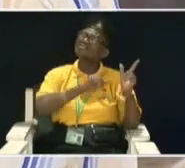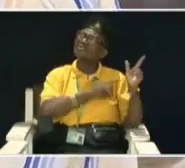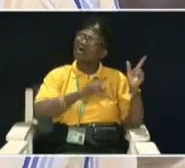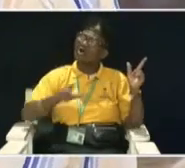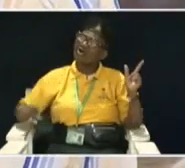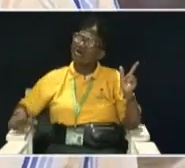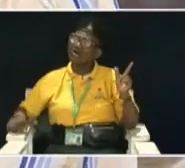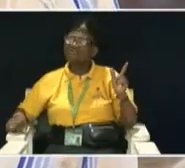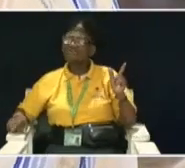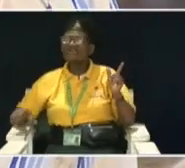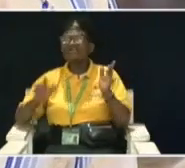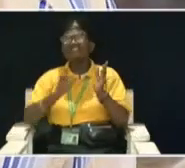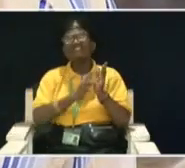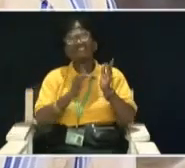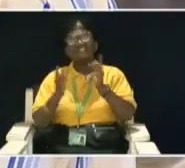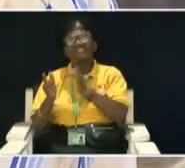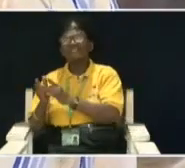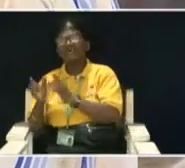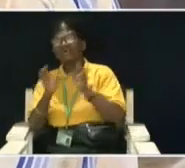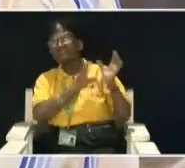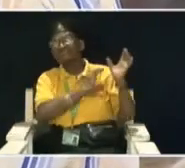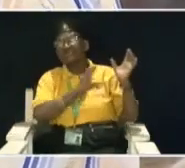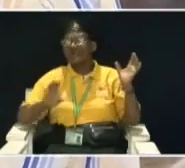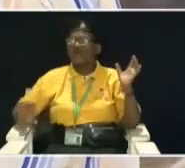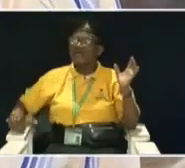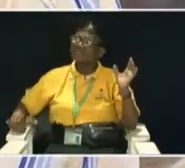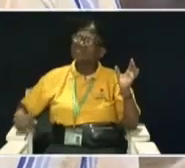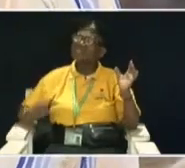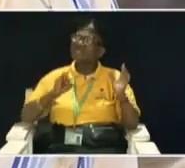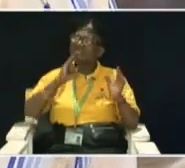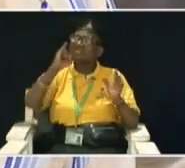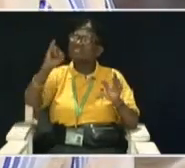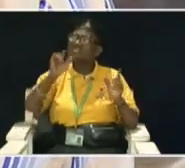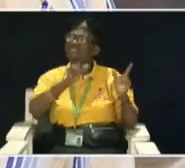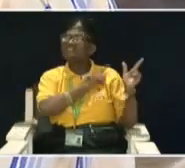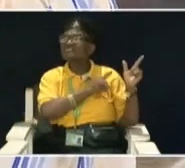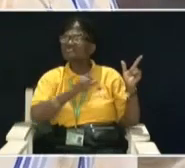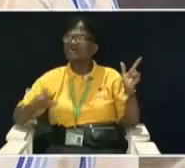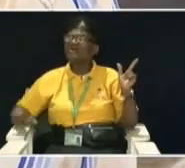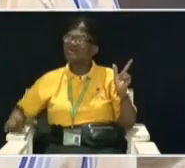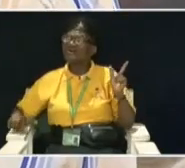Lord. Jesus Christ is Lord.